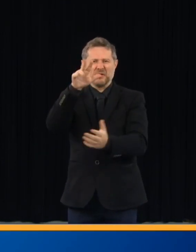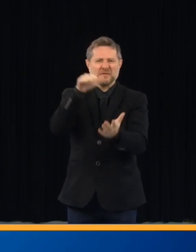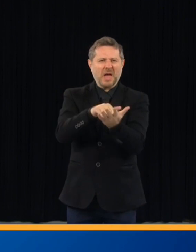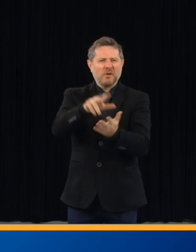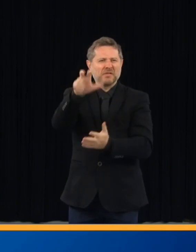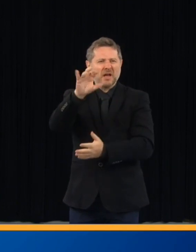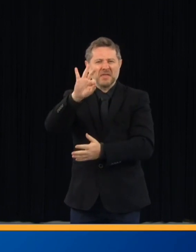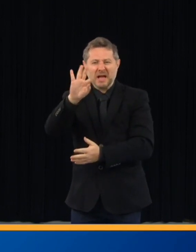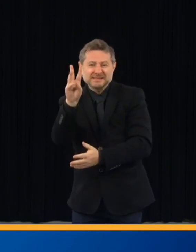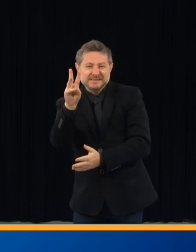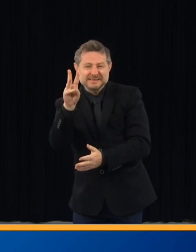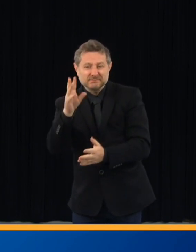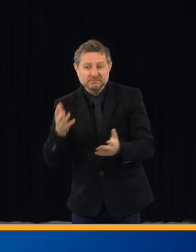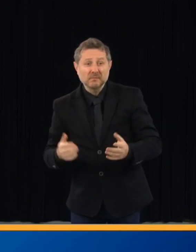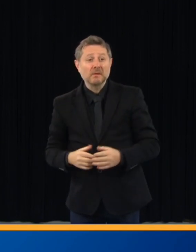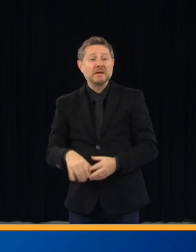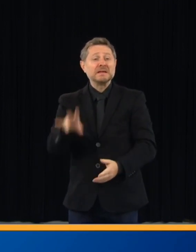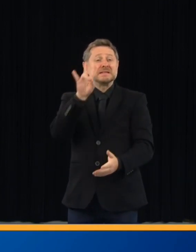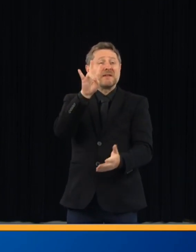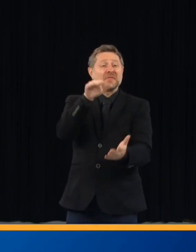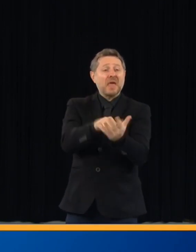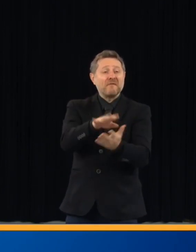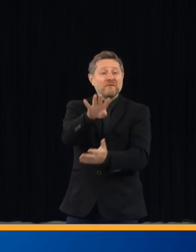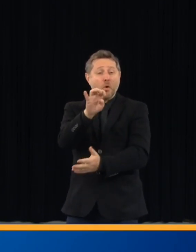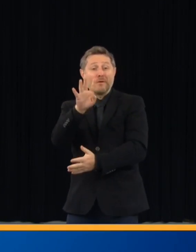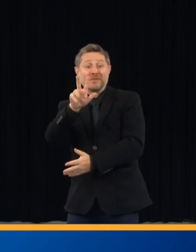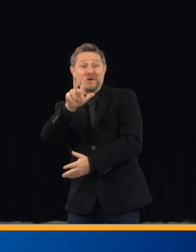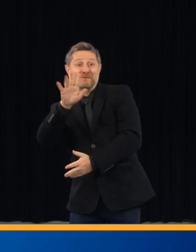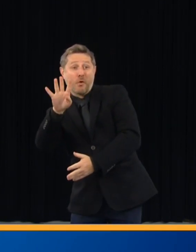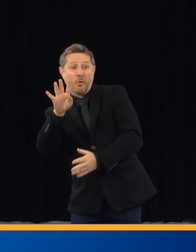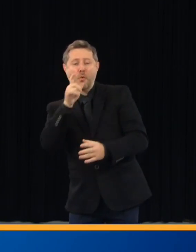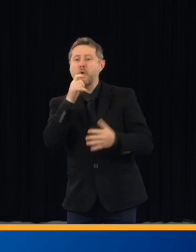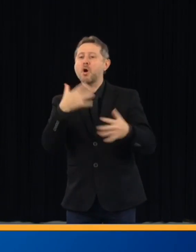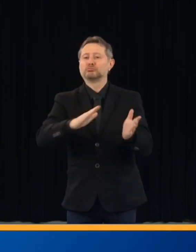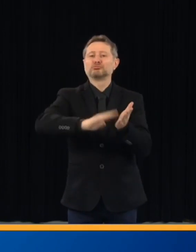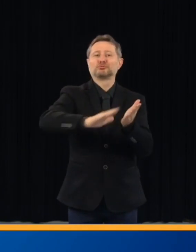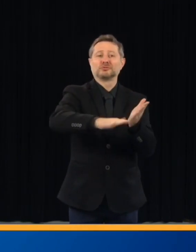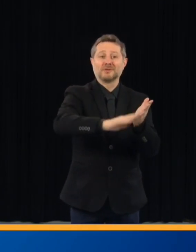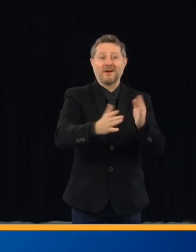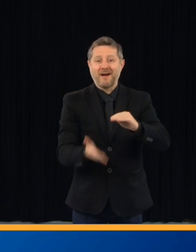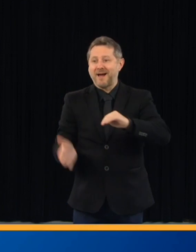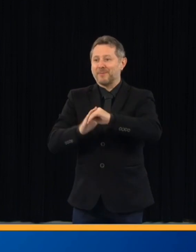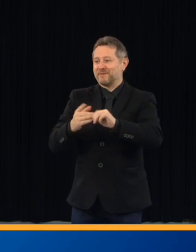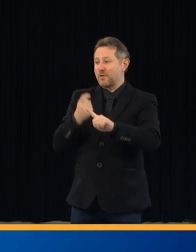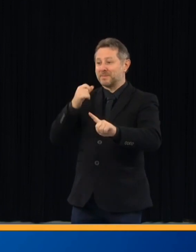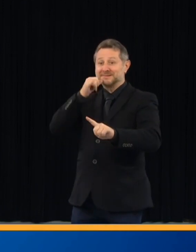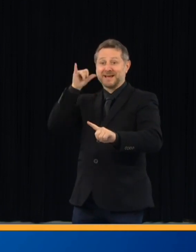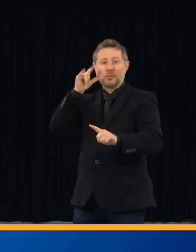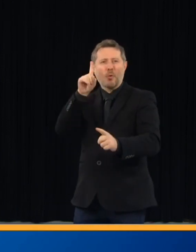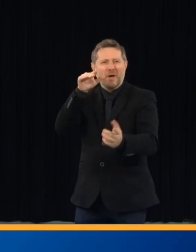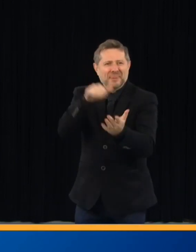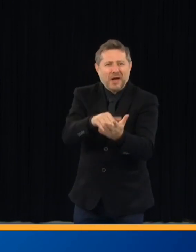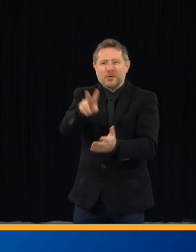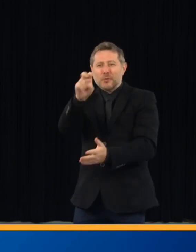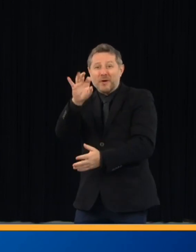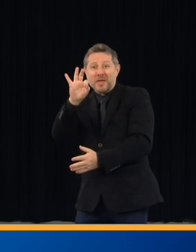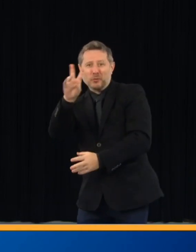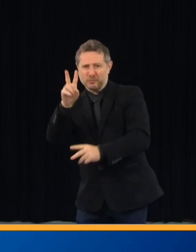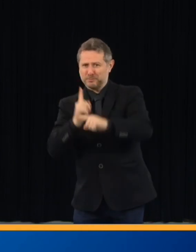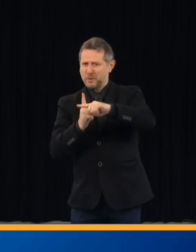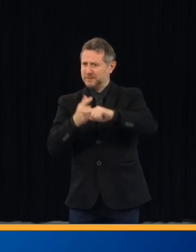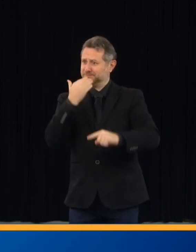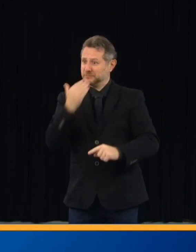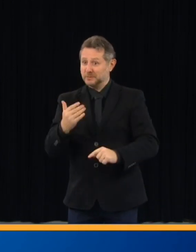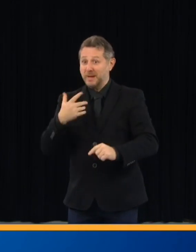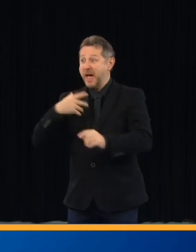up 1,292. That's good news. Number of people going to the hospital is going up. Number of people coming out